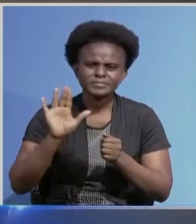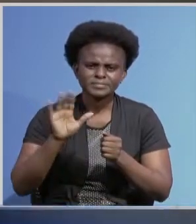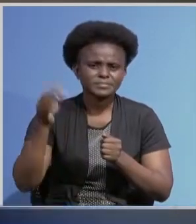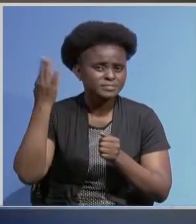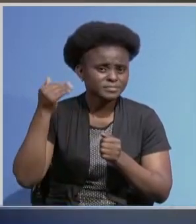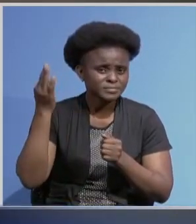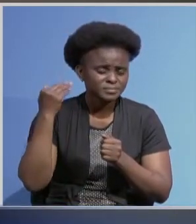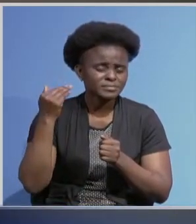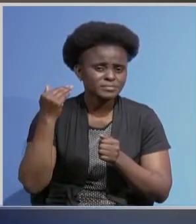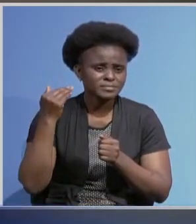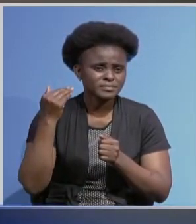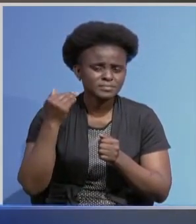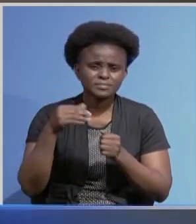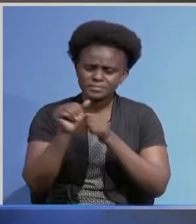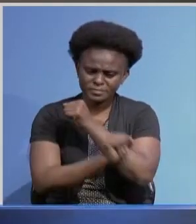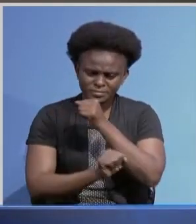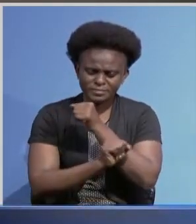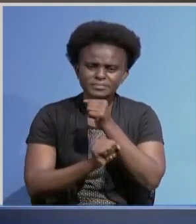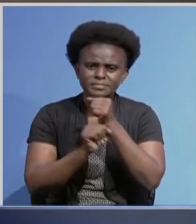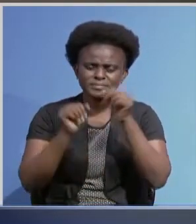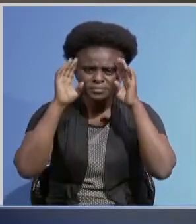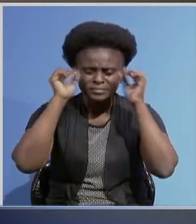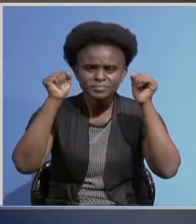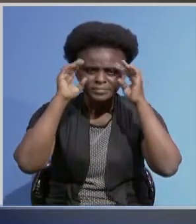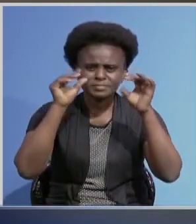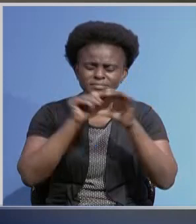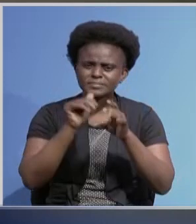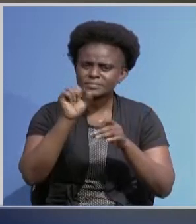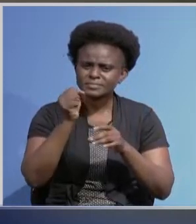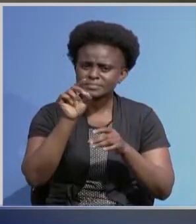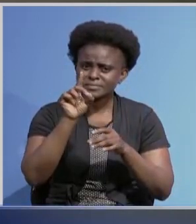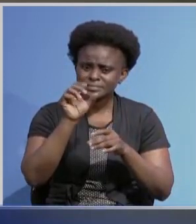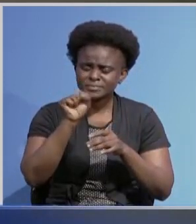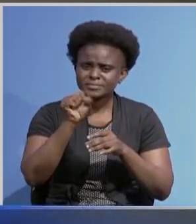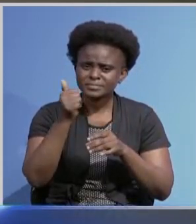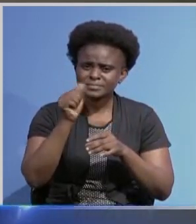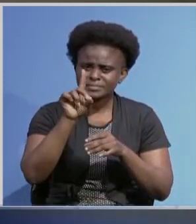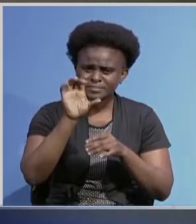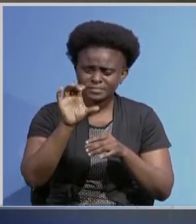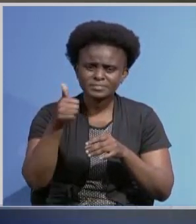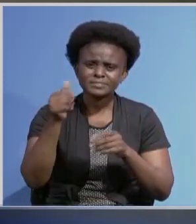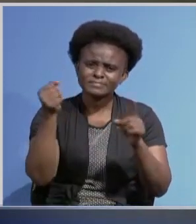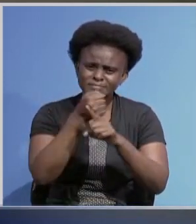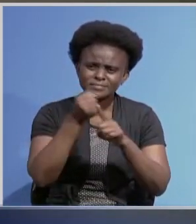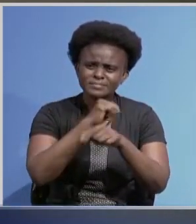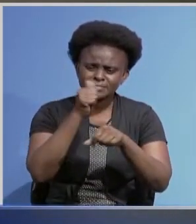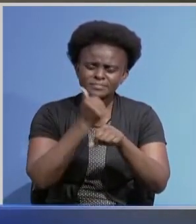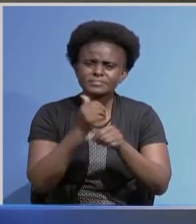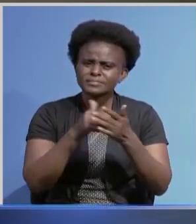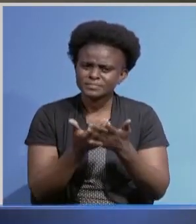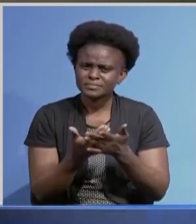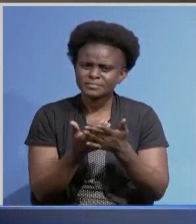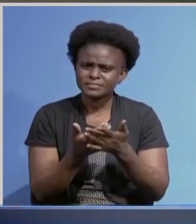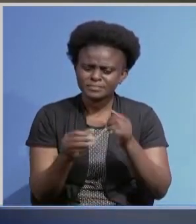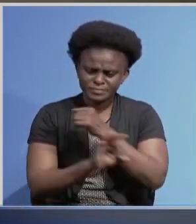former heads of states in the region, they championed the cause of establishing